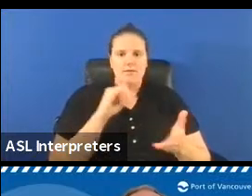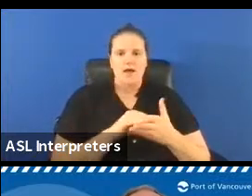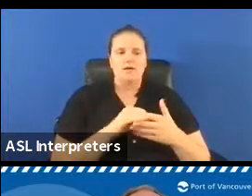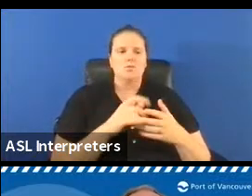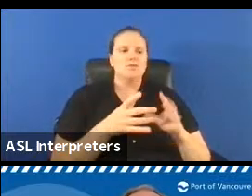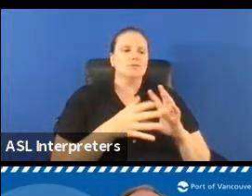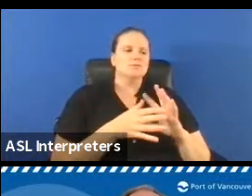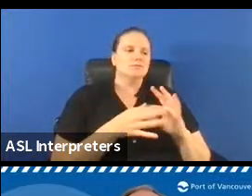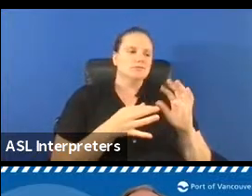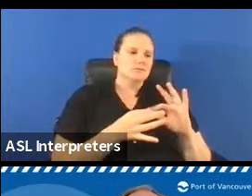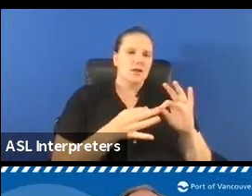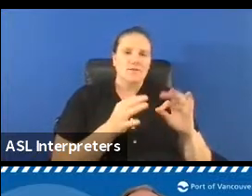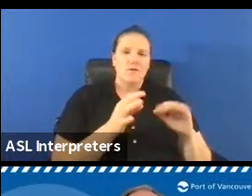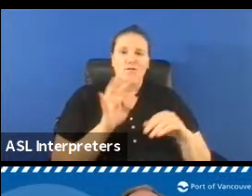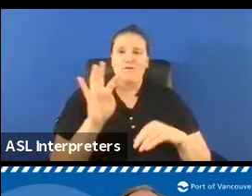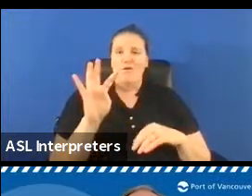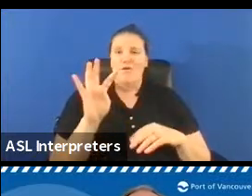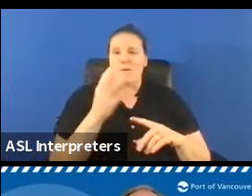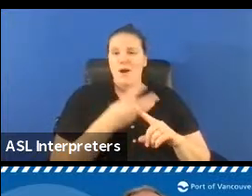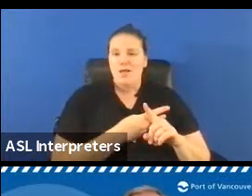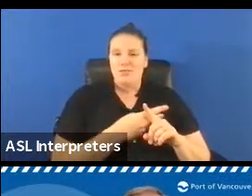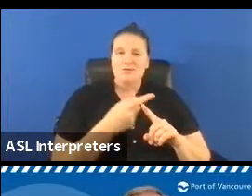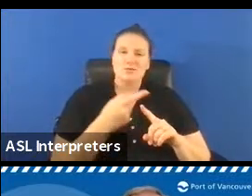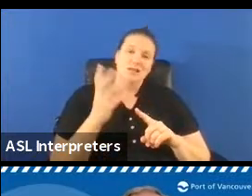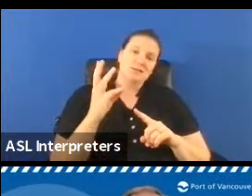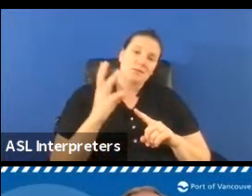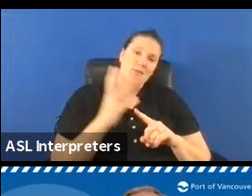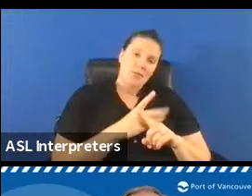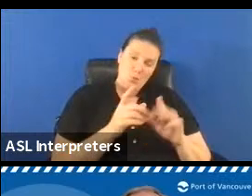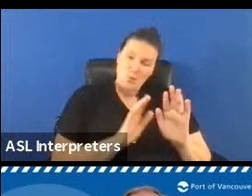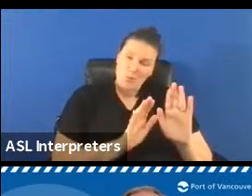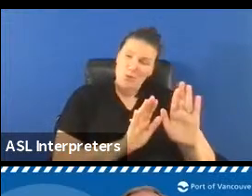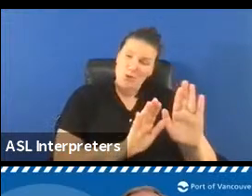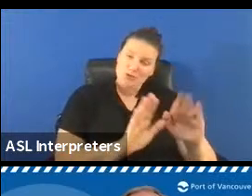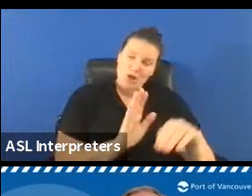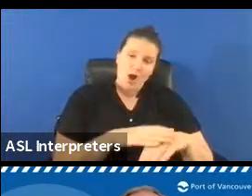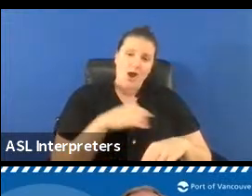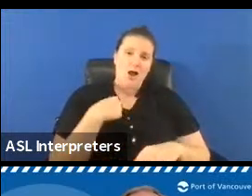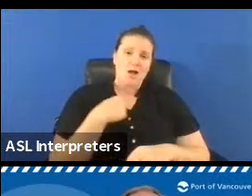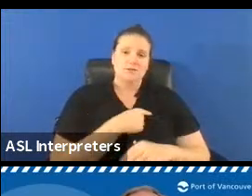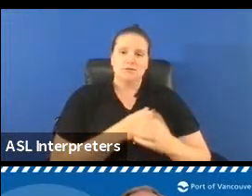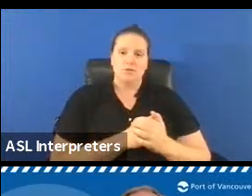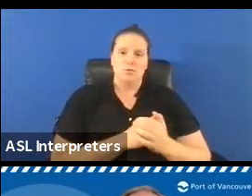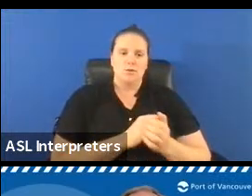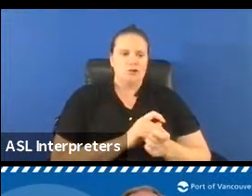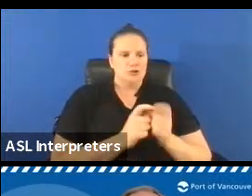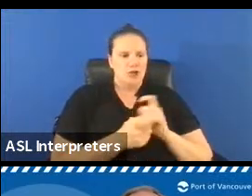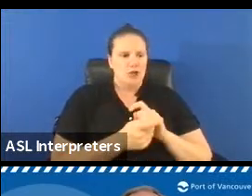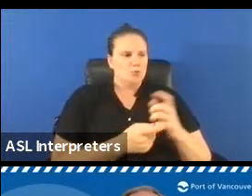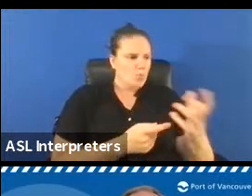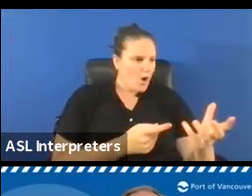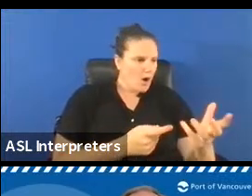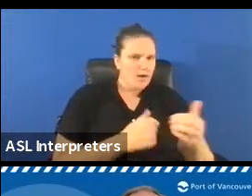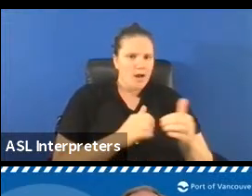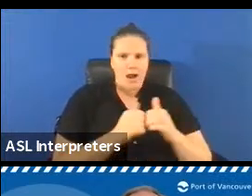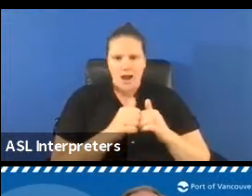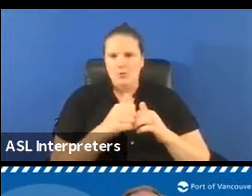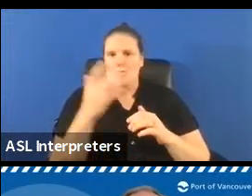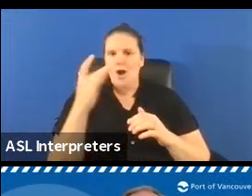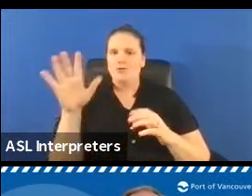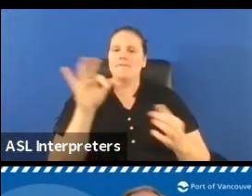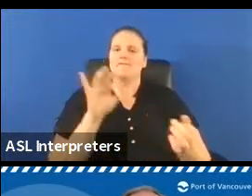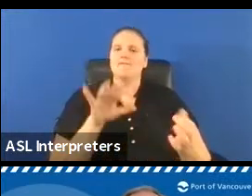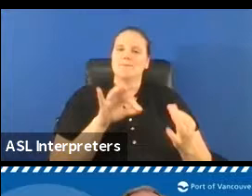that over the past 4 to 6 months of you pushing hard on us, we have shifted the what and the how because of your feedback.